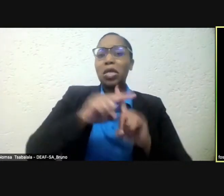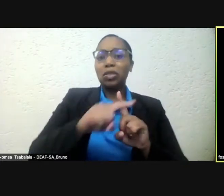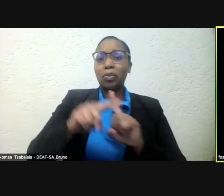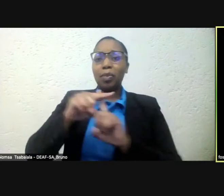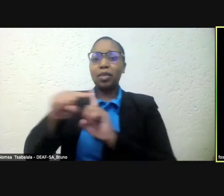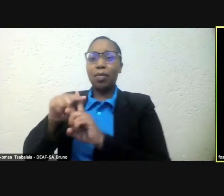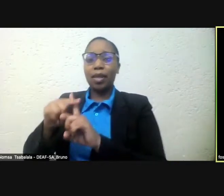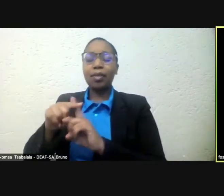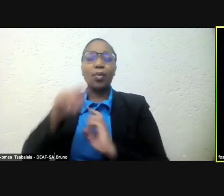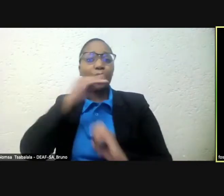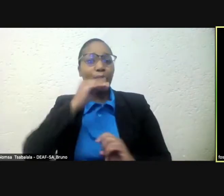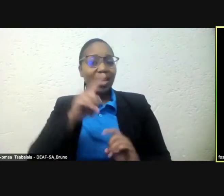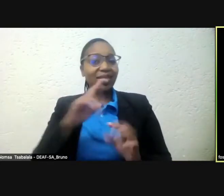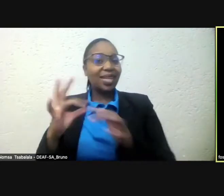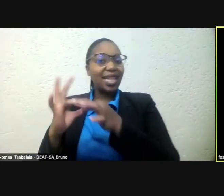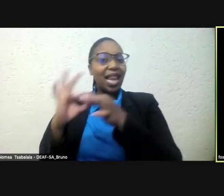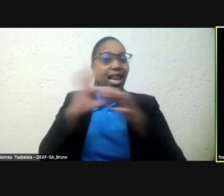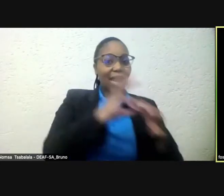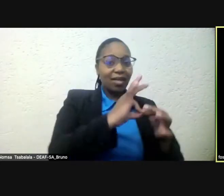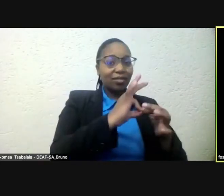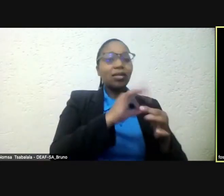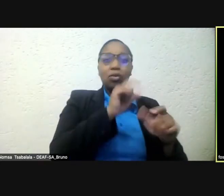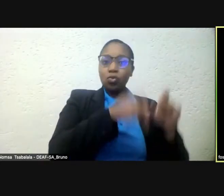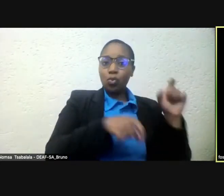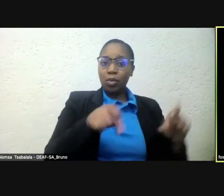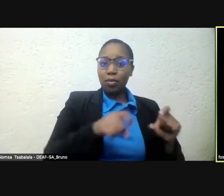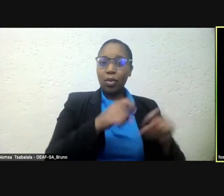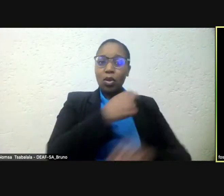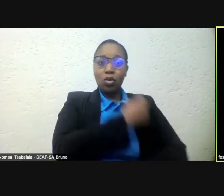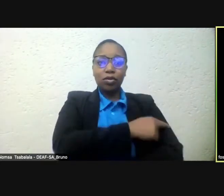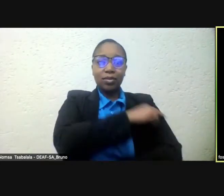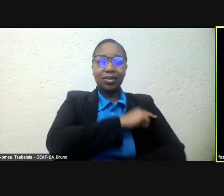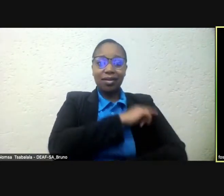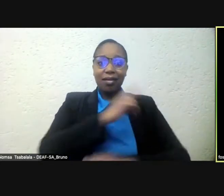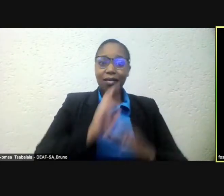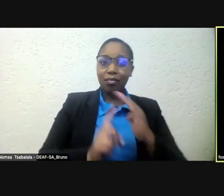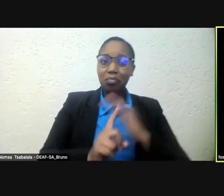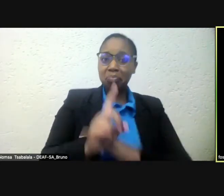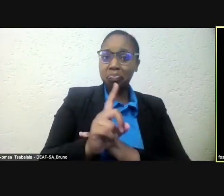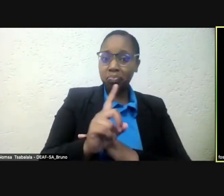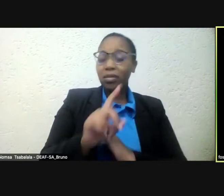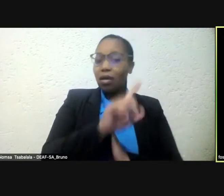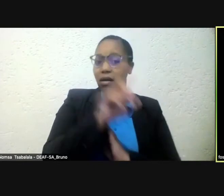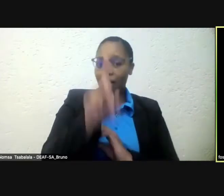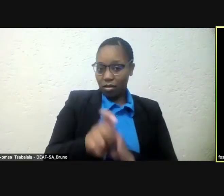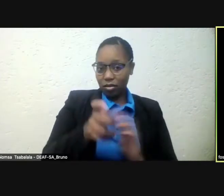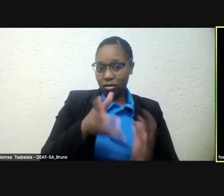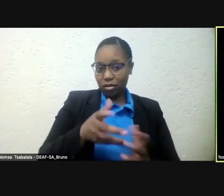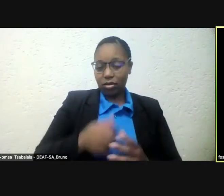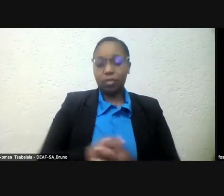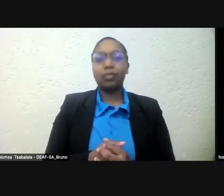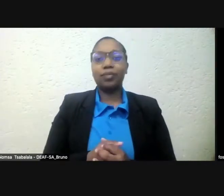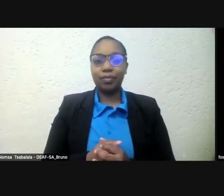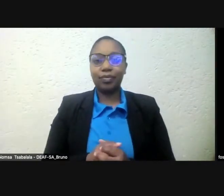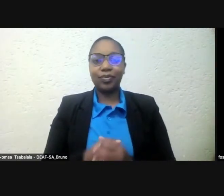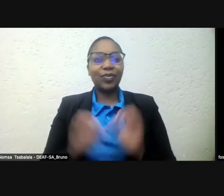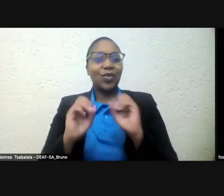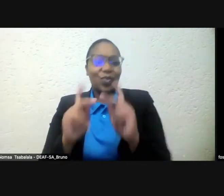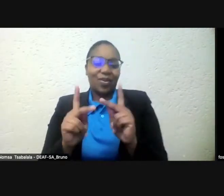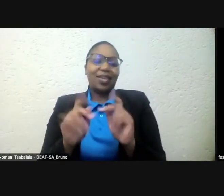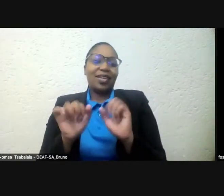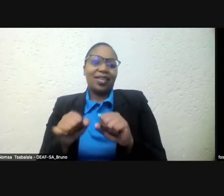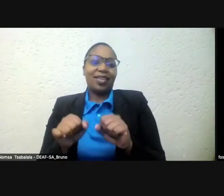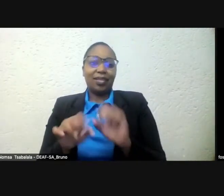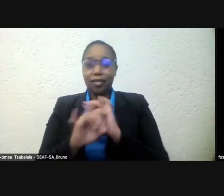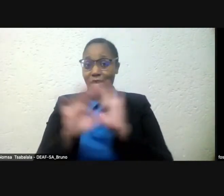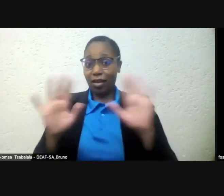rate, is it also going up as the number of cases is going up? Okay. Is that clear? Yeah.